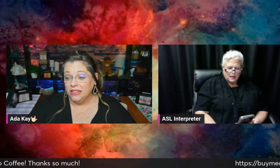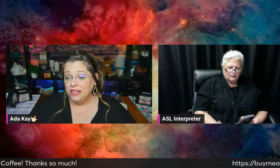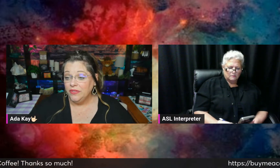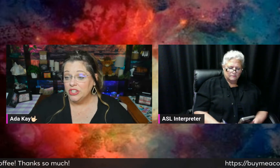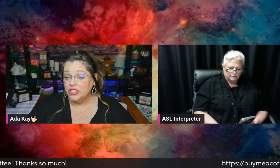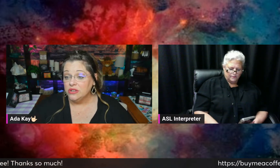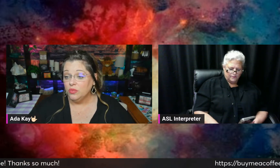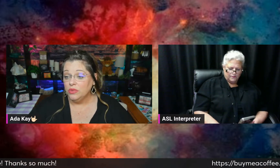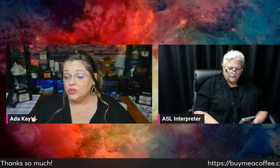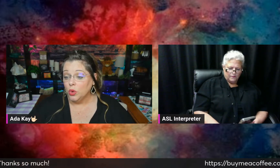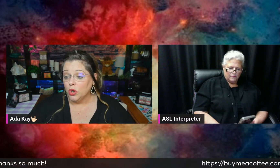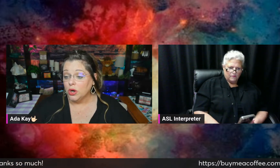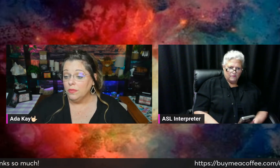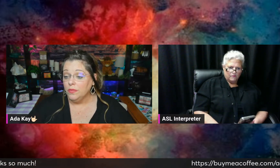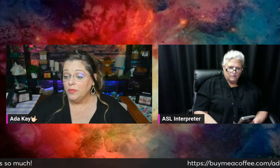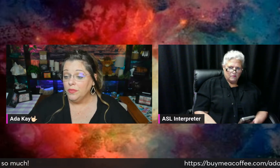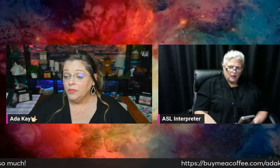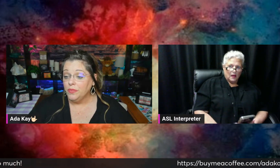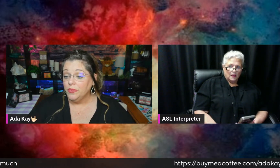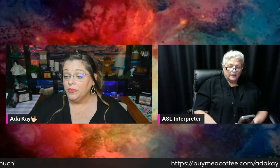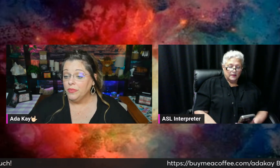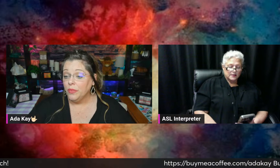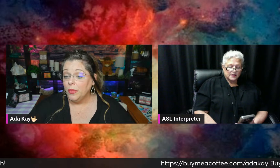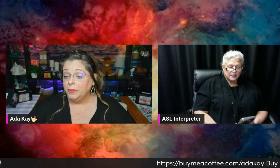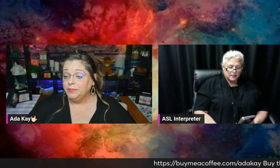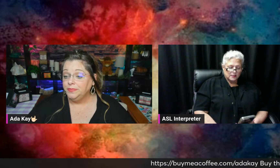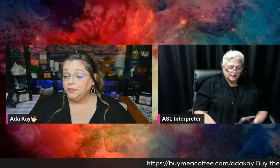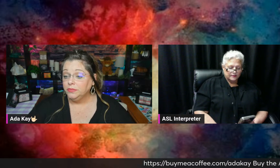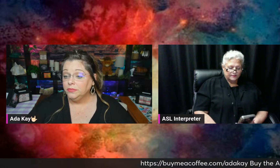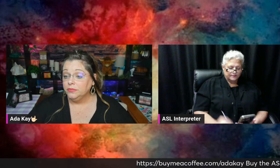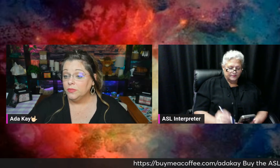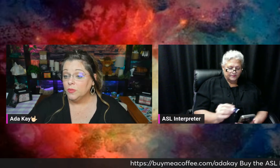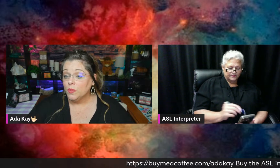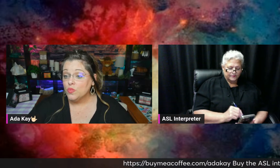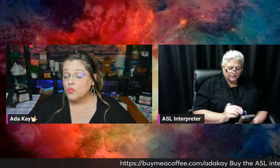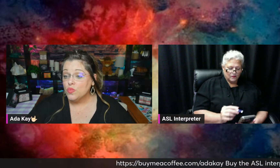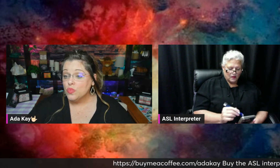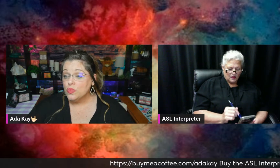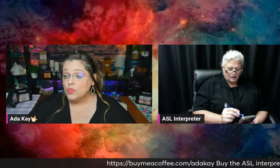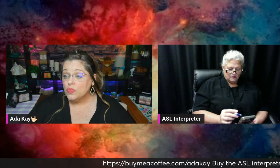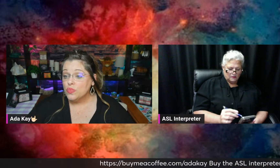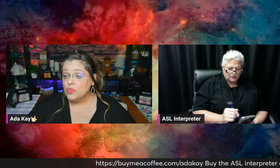Yeah, cleaning fish is work. Yes, it is.